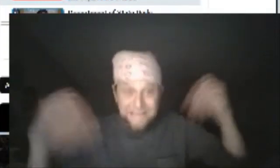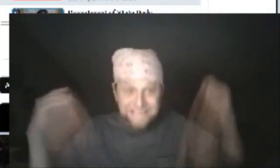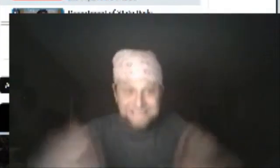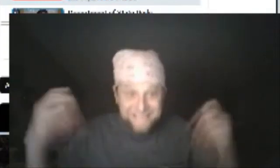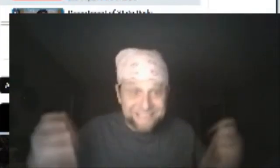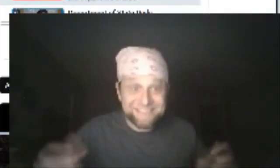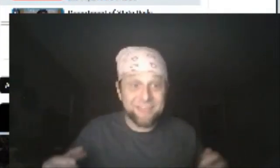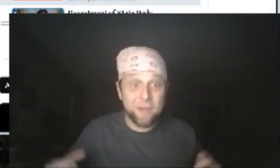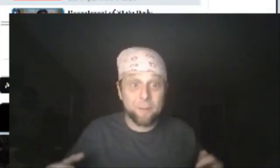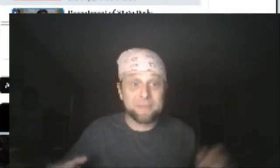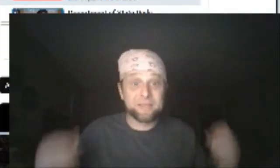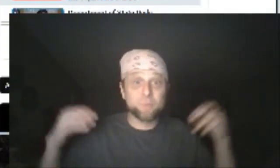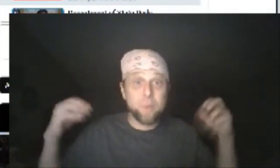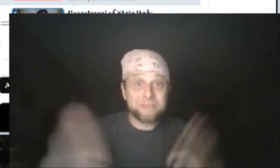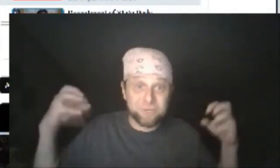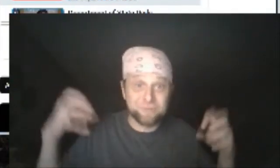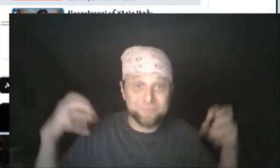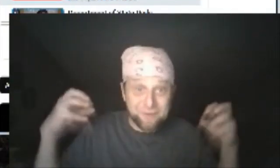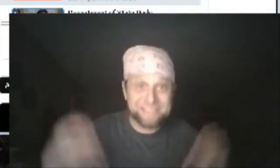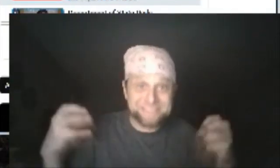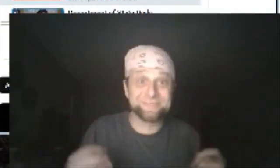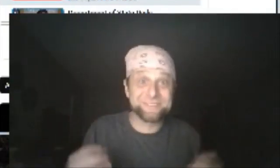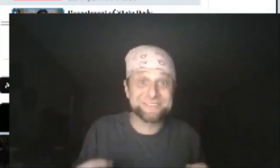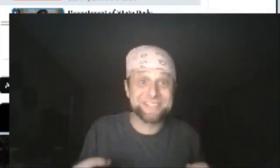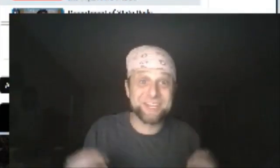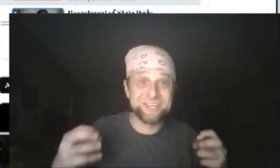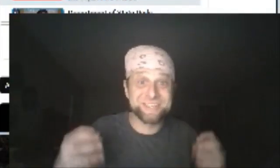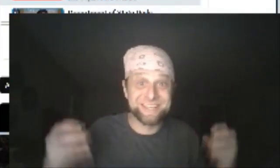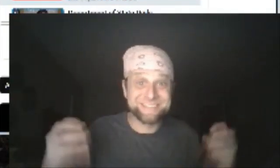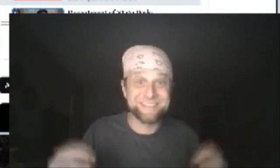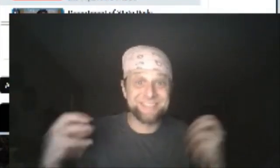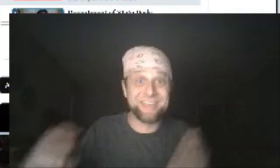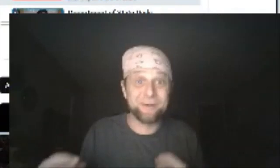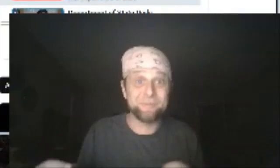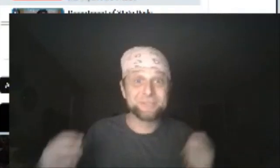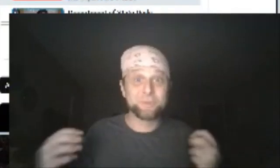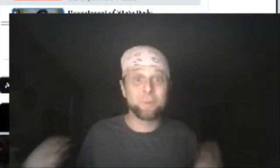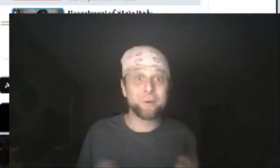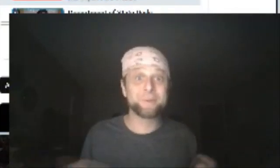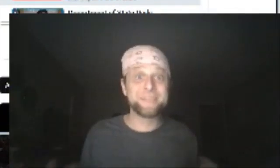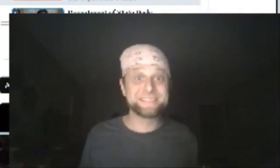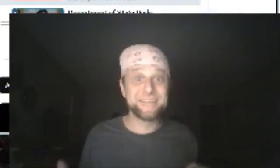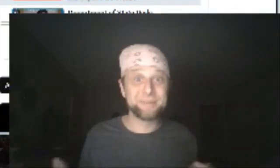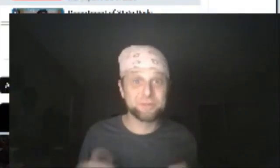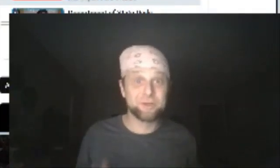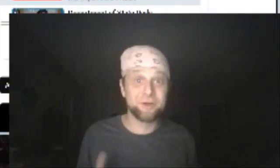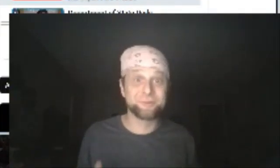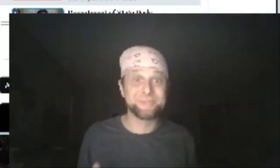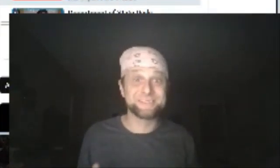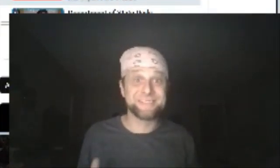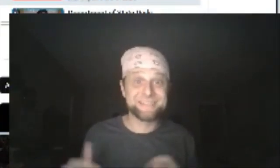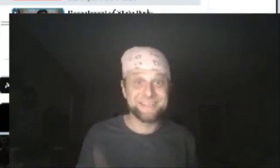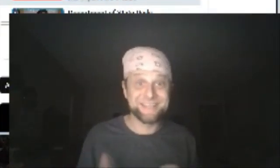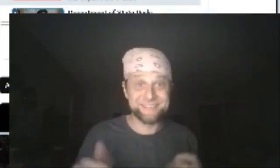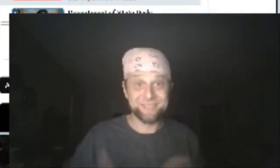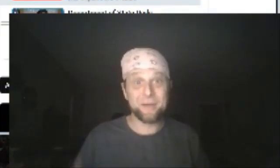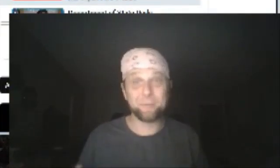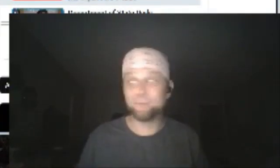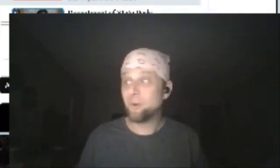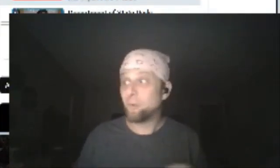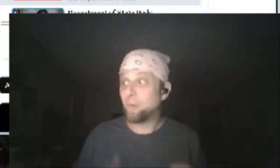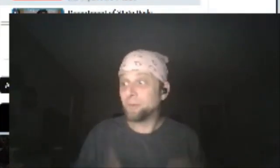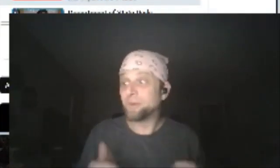we did it to them. Because Western fucking civilization did it to them. So why would they side with the countries that did it to